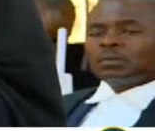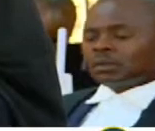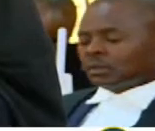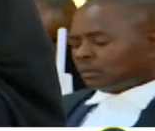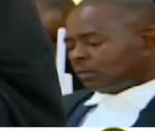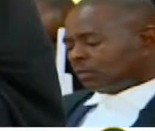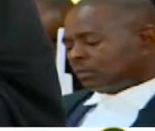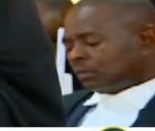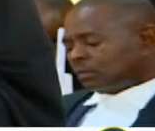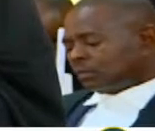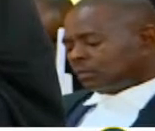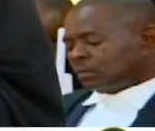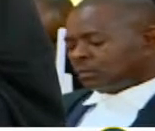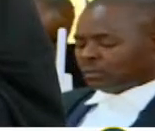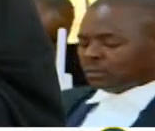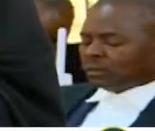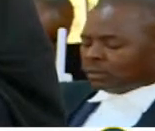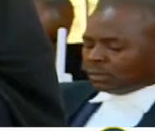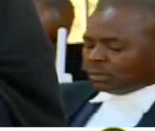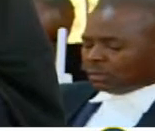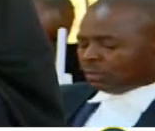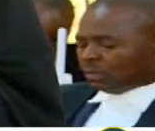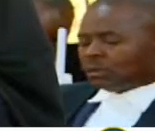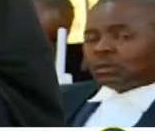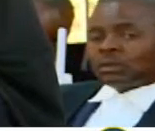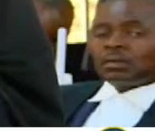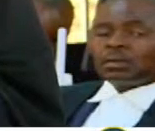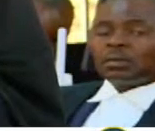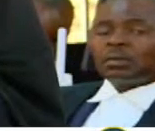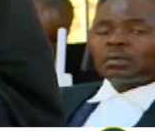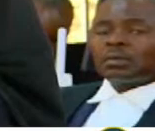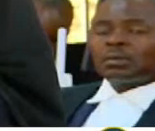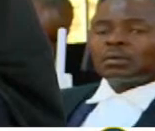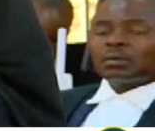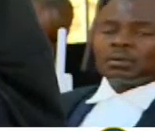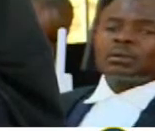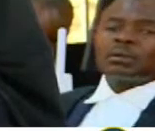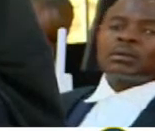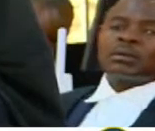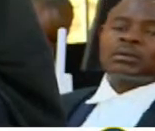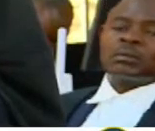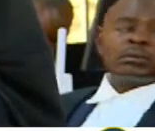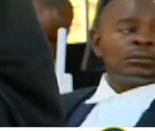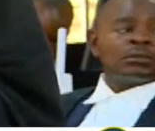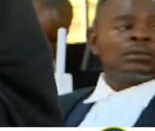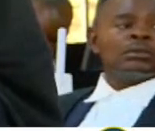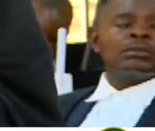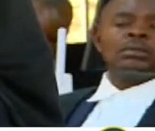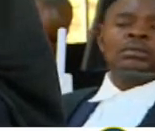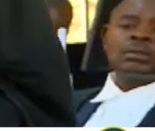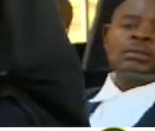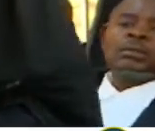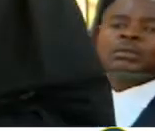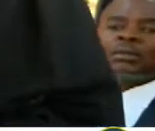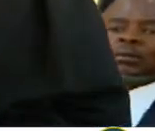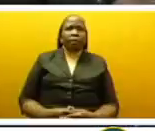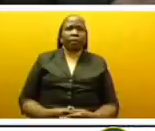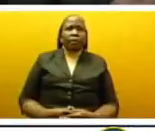lordships and your ladyships, some members of this court, were part of the